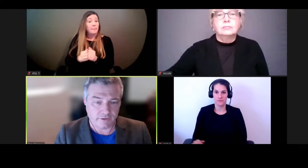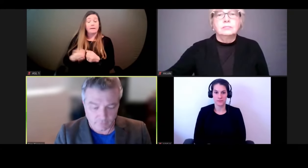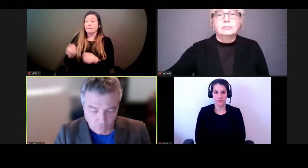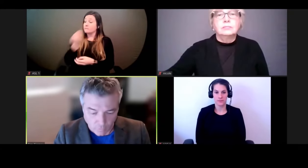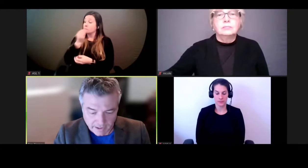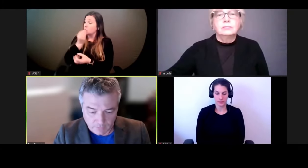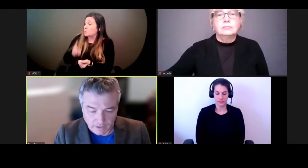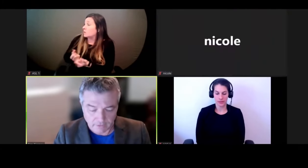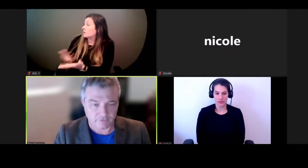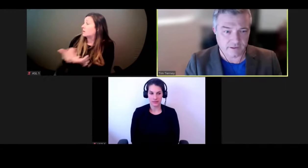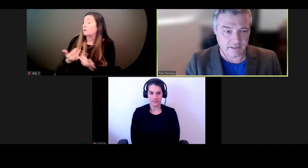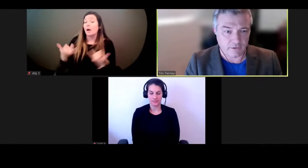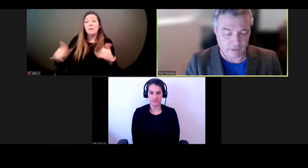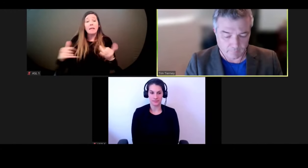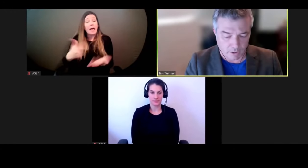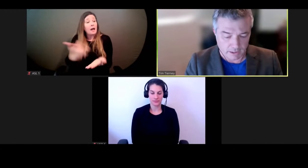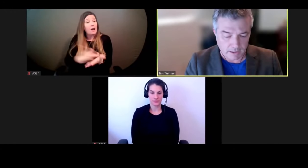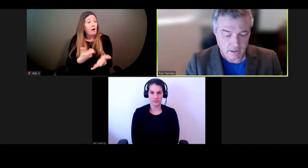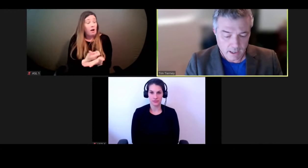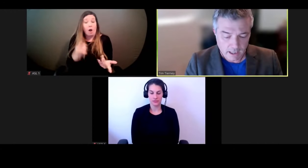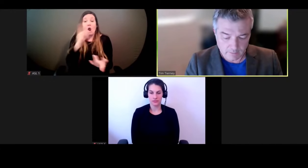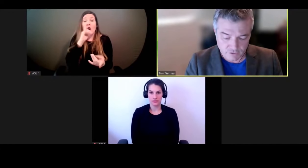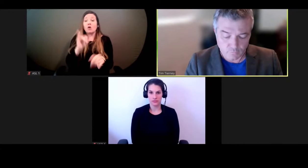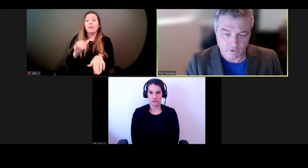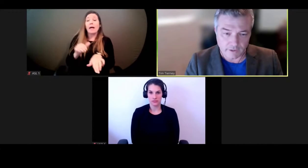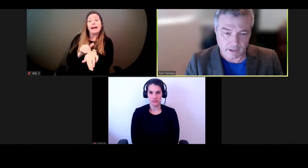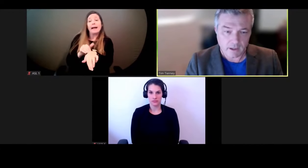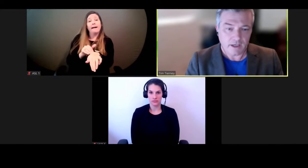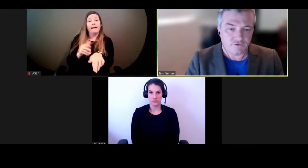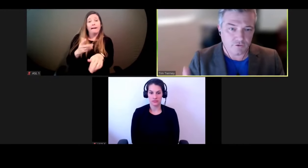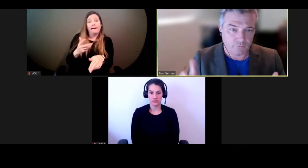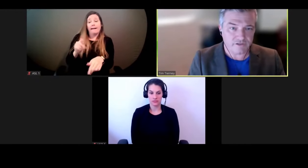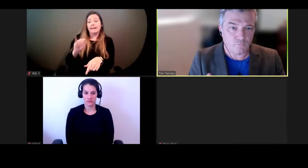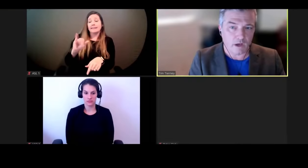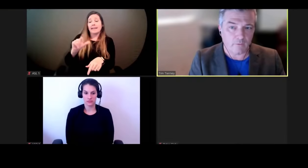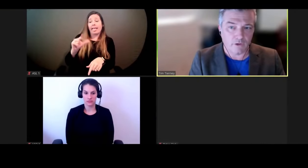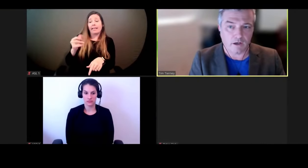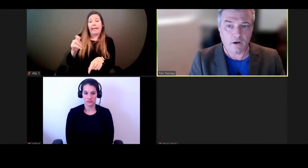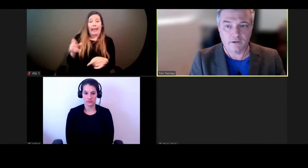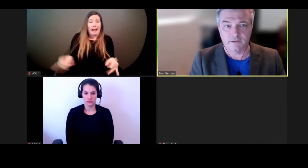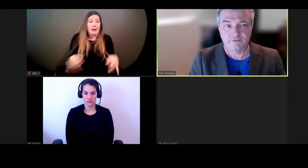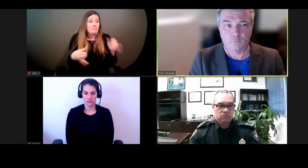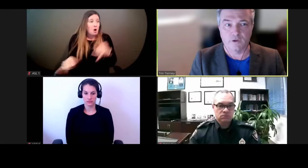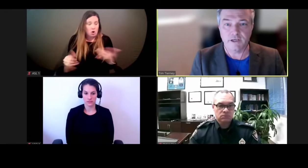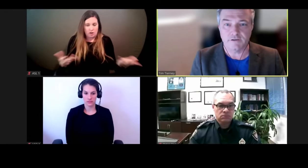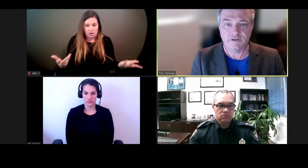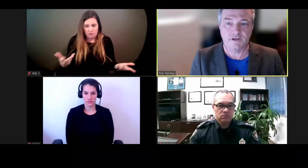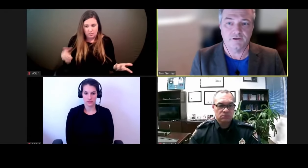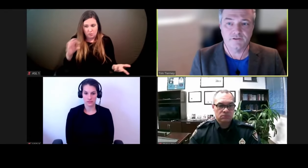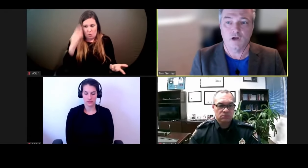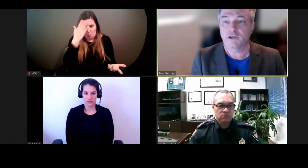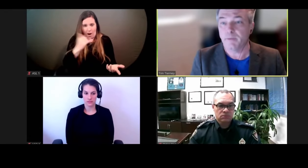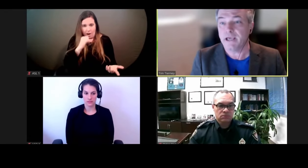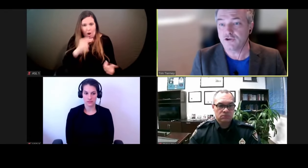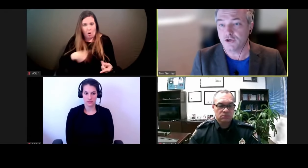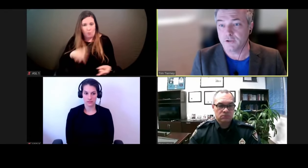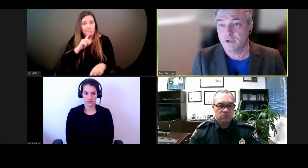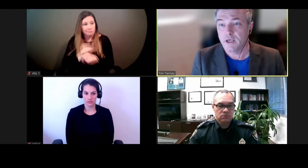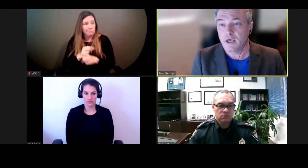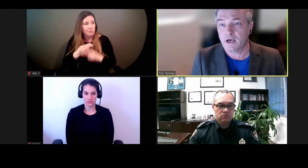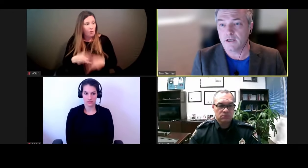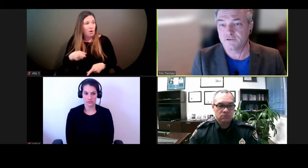look like they're going anywhere. It looks like a tailgate party. And I'm just wondering, is there a reason why we're not calling this for what it is? It's an